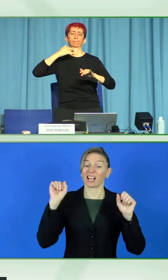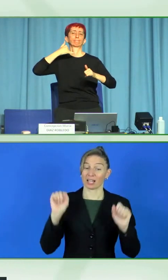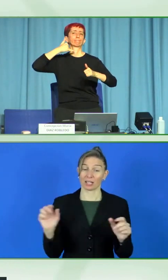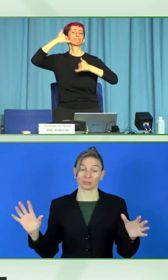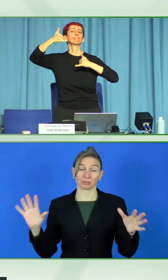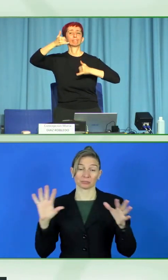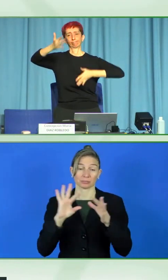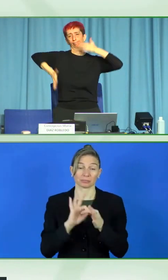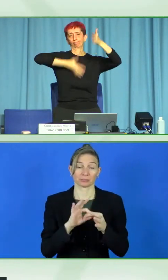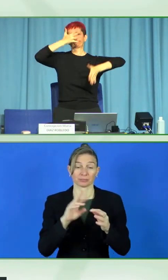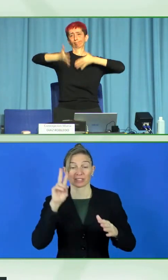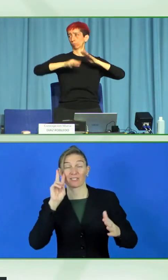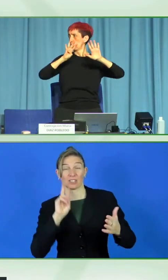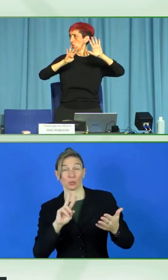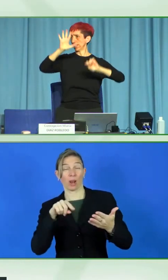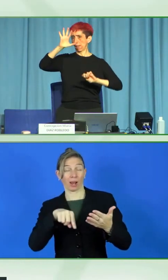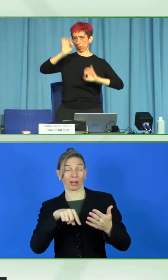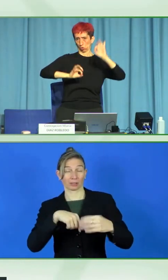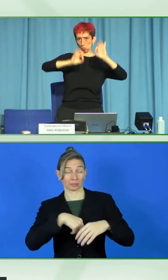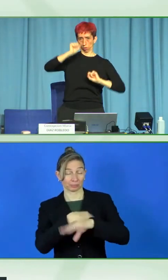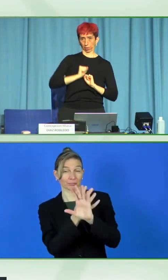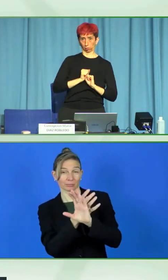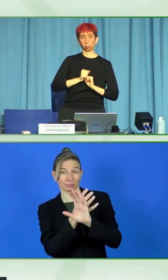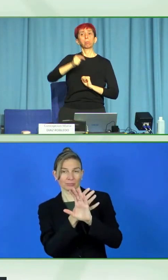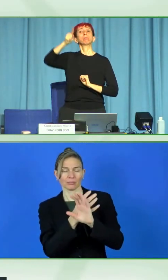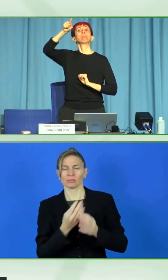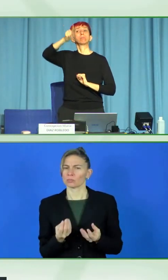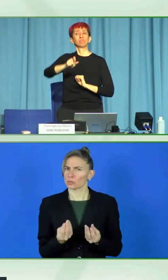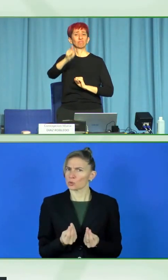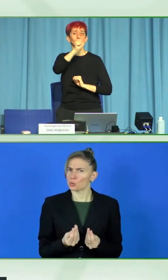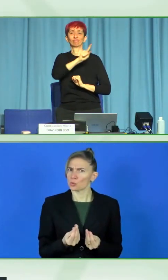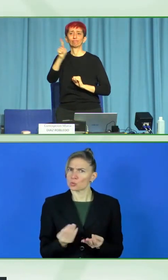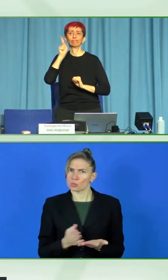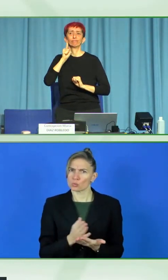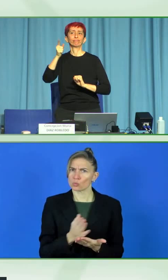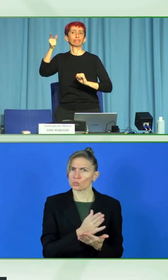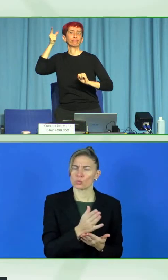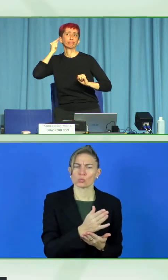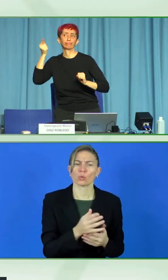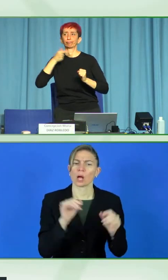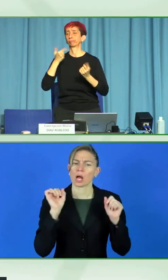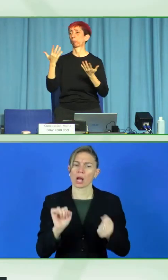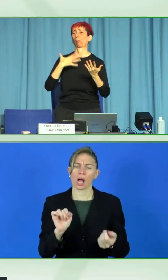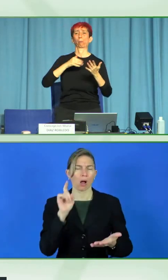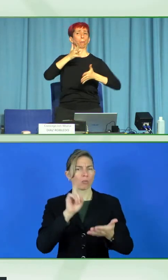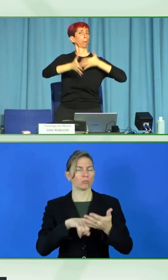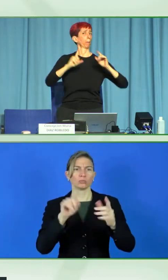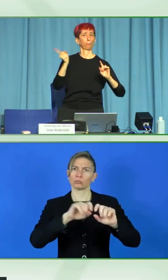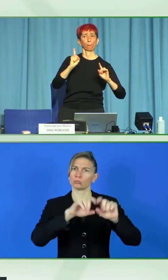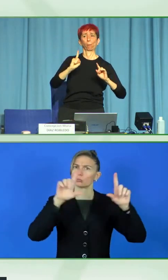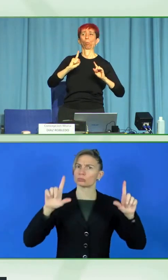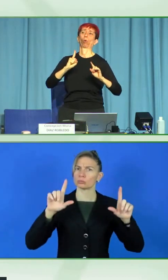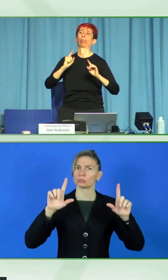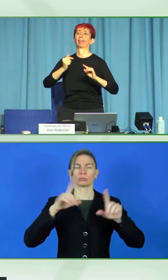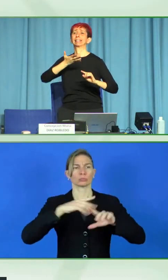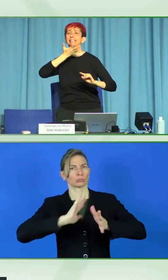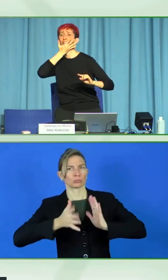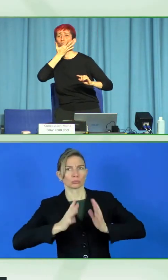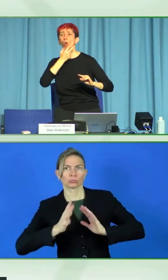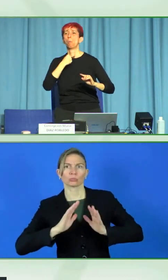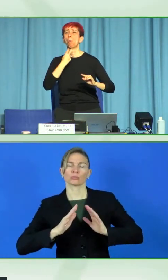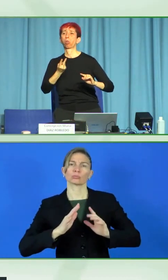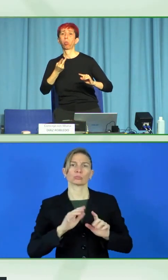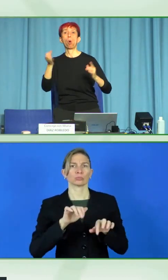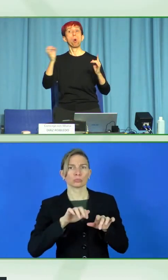very intuitive, very easy to use, and also SVisual allows us to